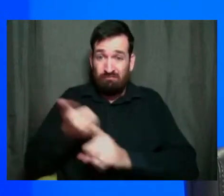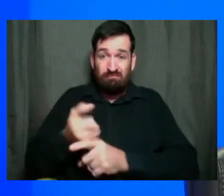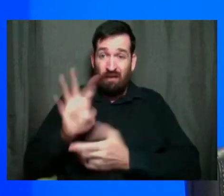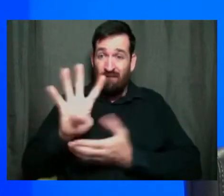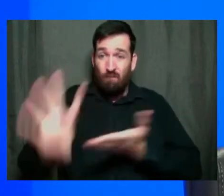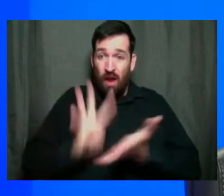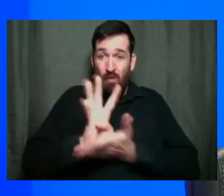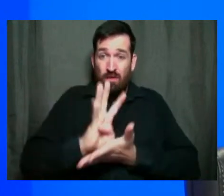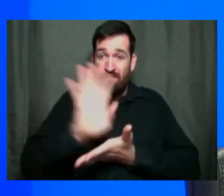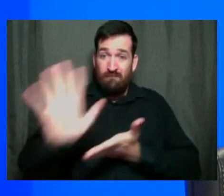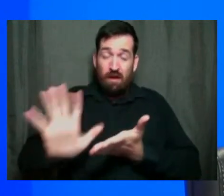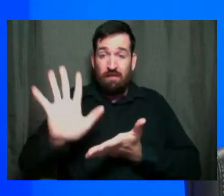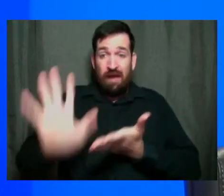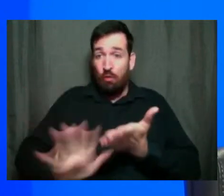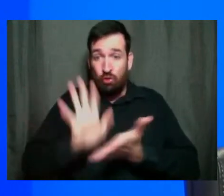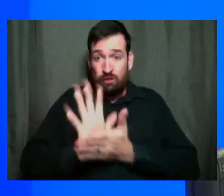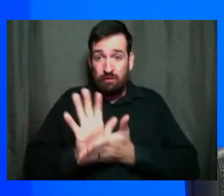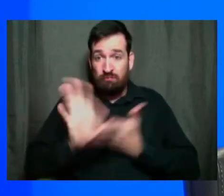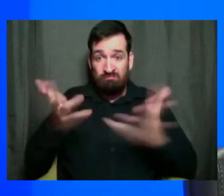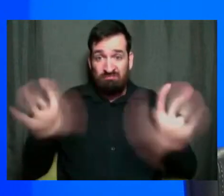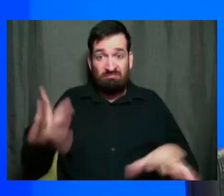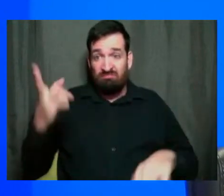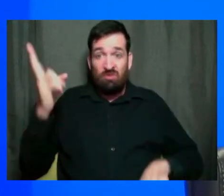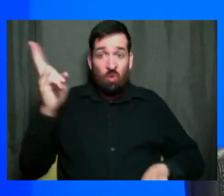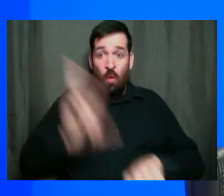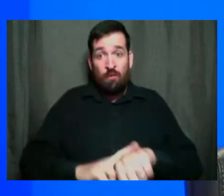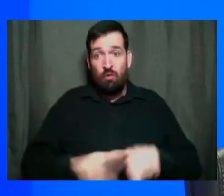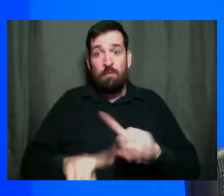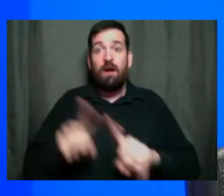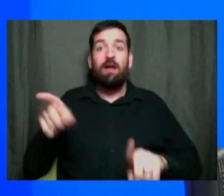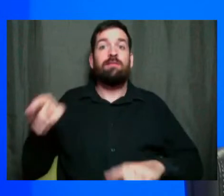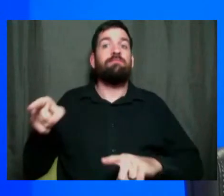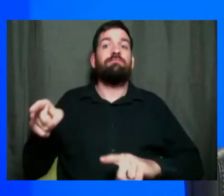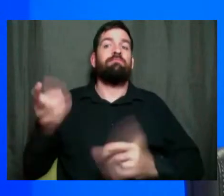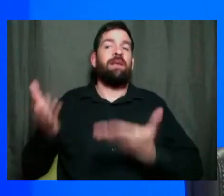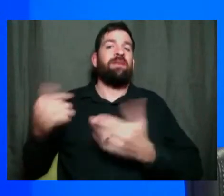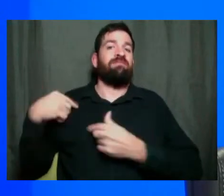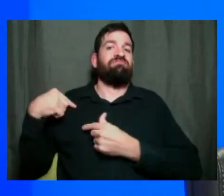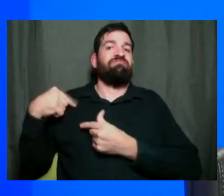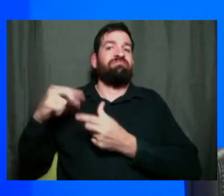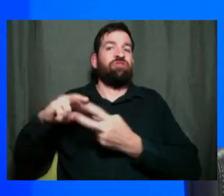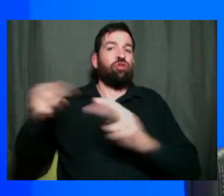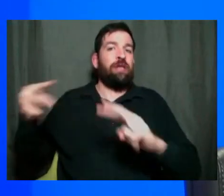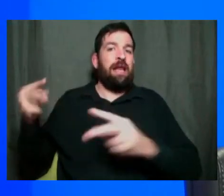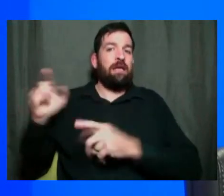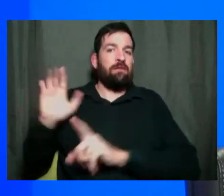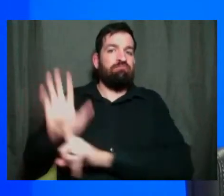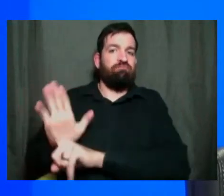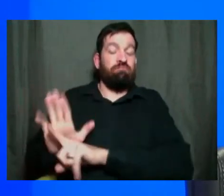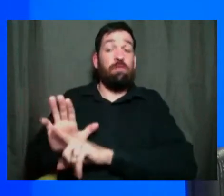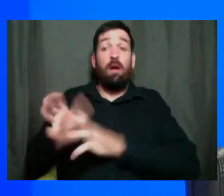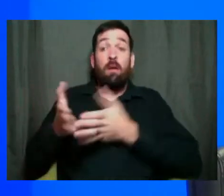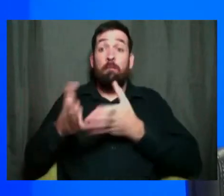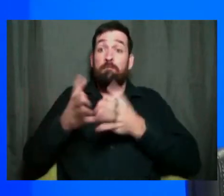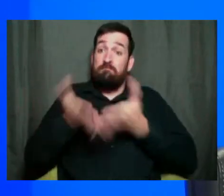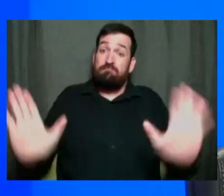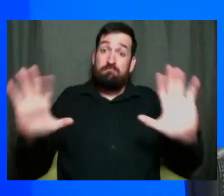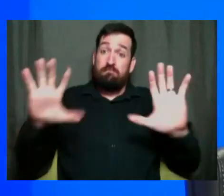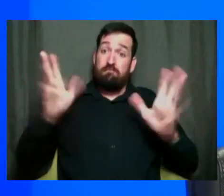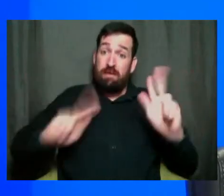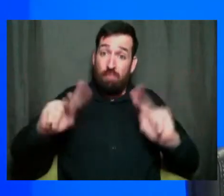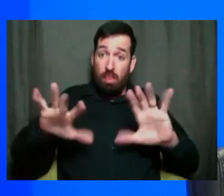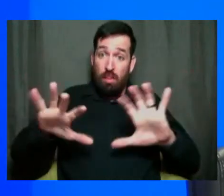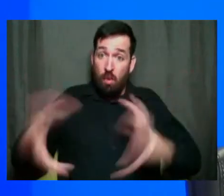still seem to be fairly normal. But we think that's may reflect a genetic variant, because when you look at the population as a whole, because on the other end of